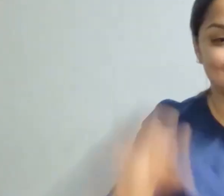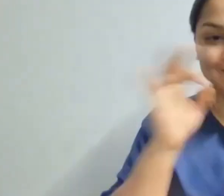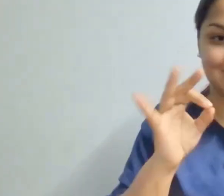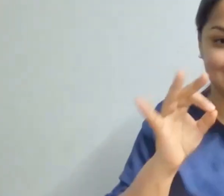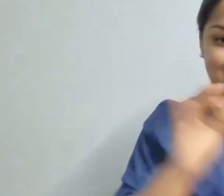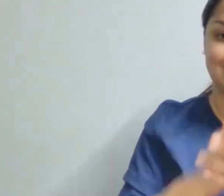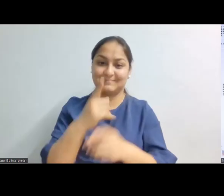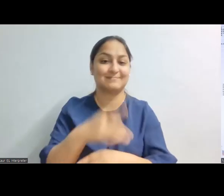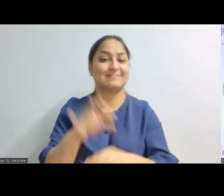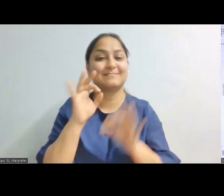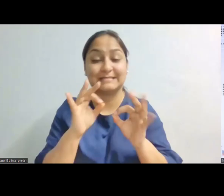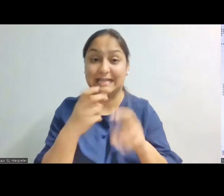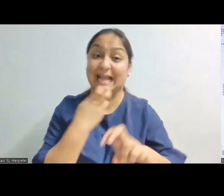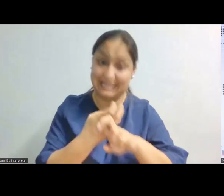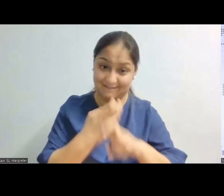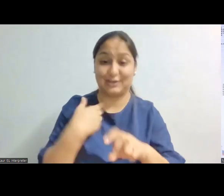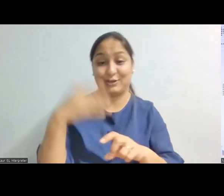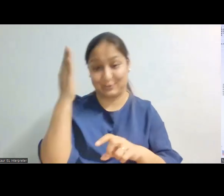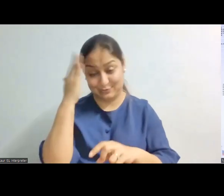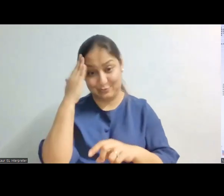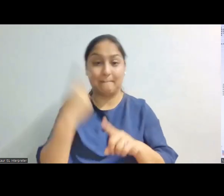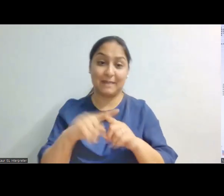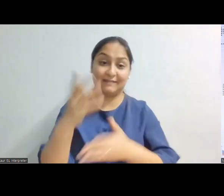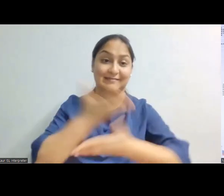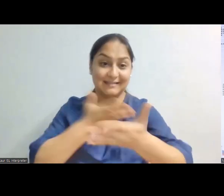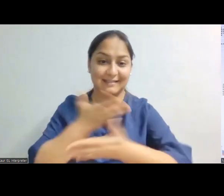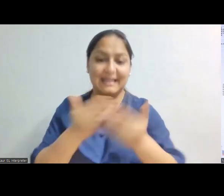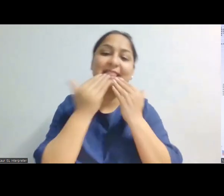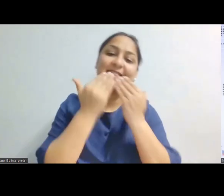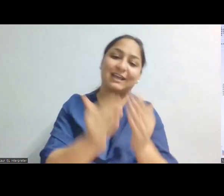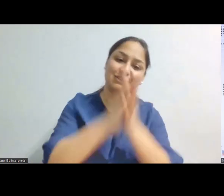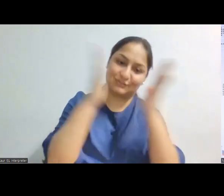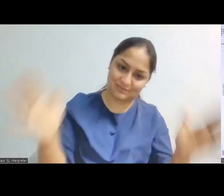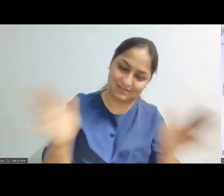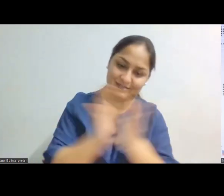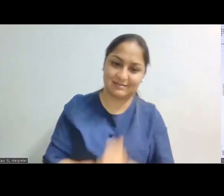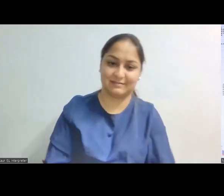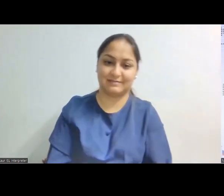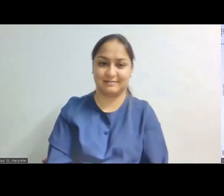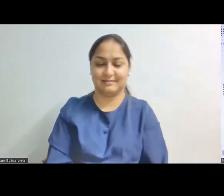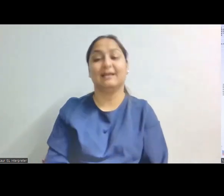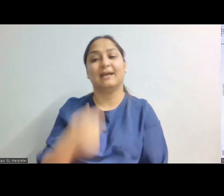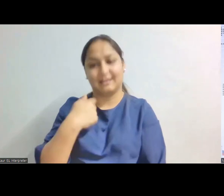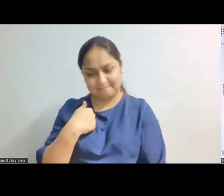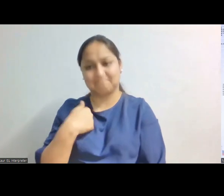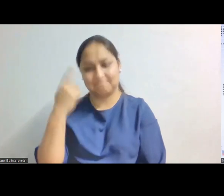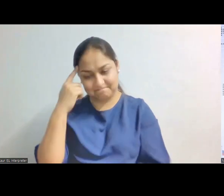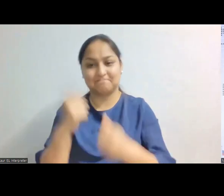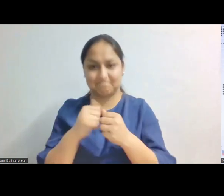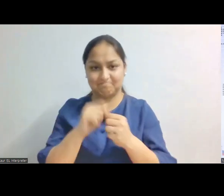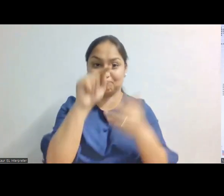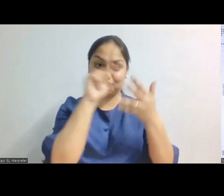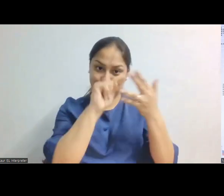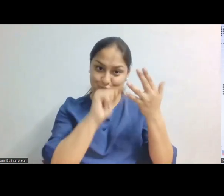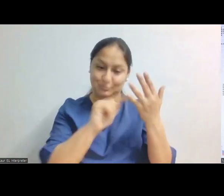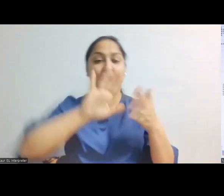a Herculean task while the discussions were going on. Thank you so much for that. And I'm sure we would be refining all these points after